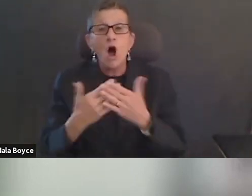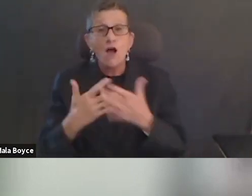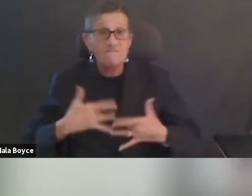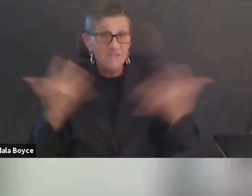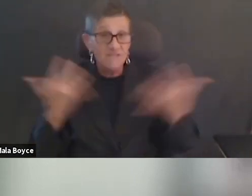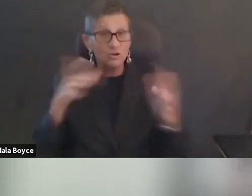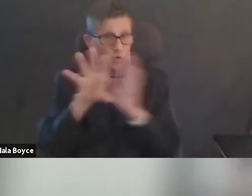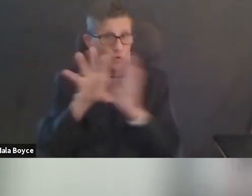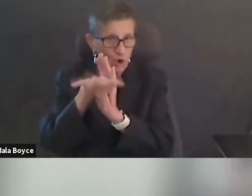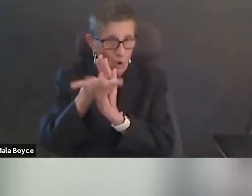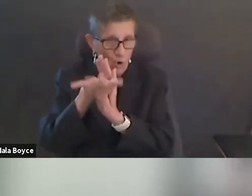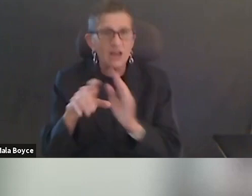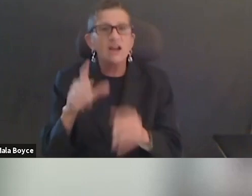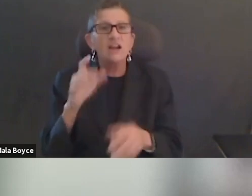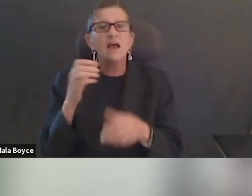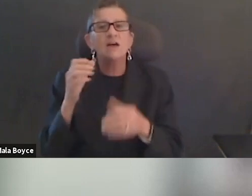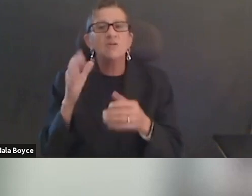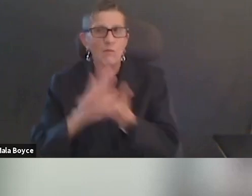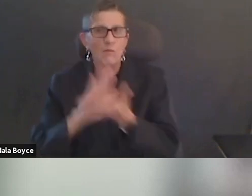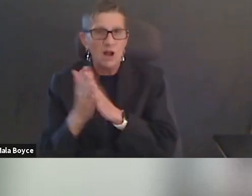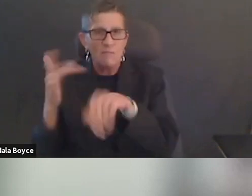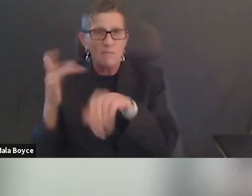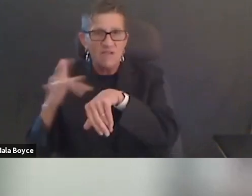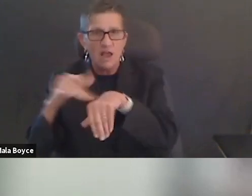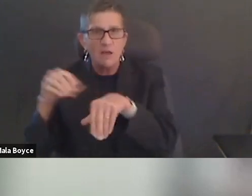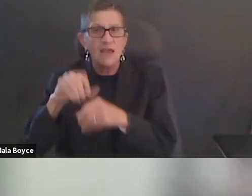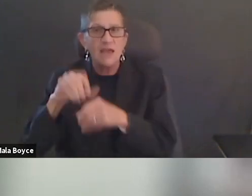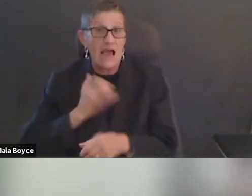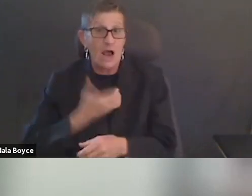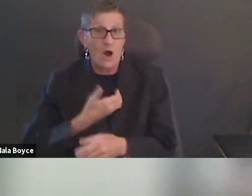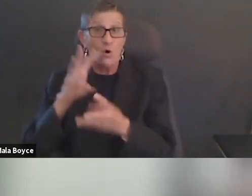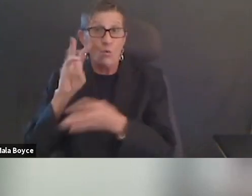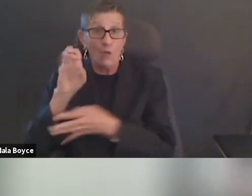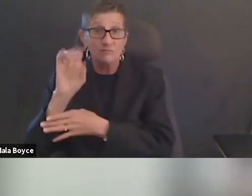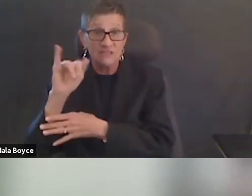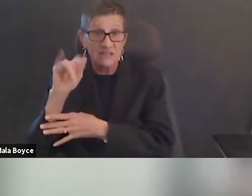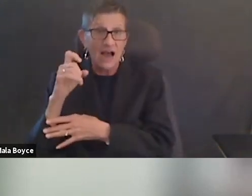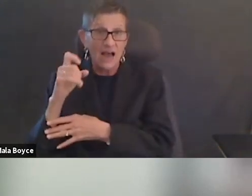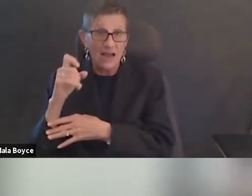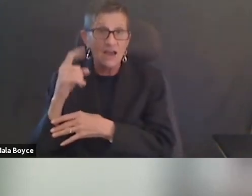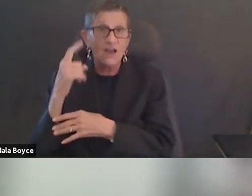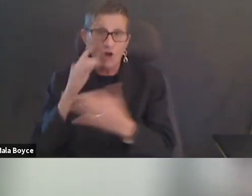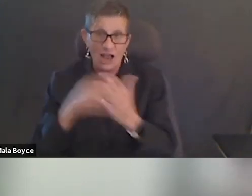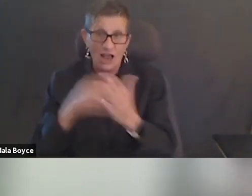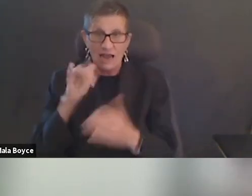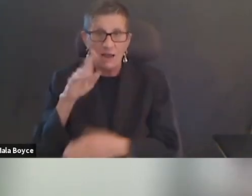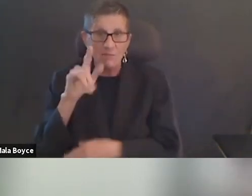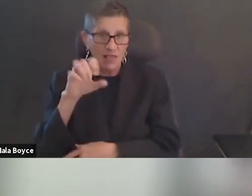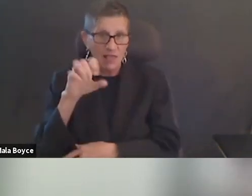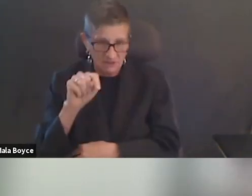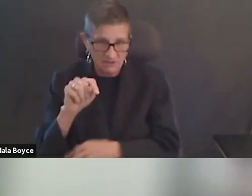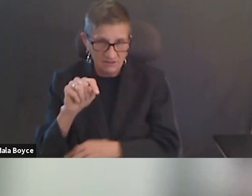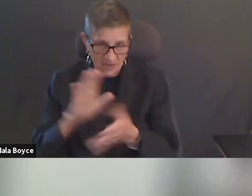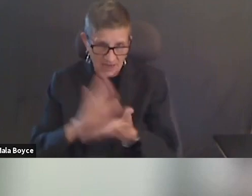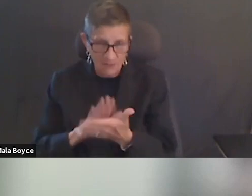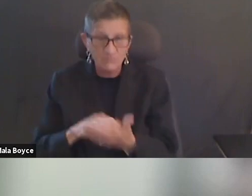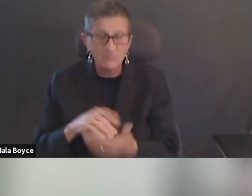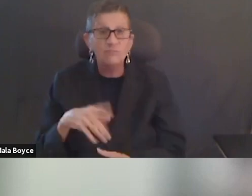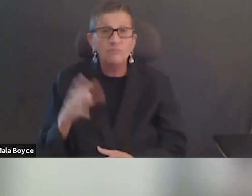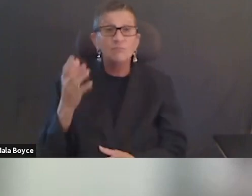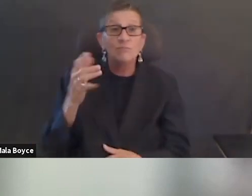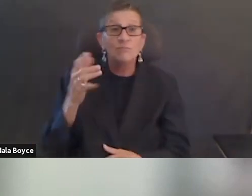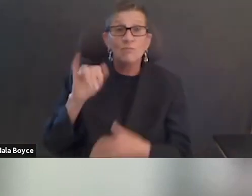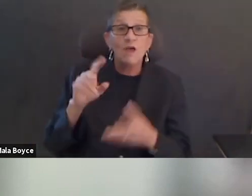made available on the Toward an Anti-Ableist Academy website for accessible viewing at any time. The video of our opening event with